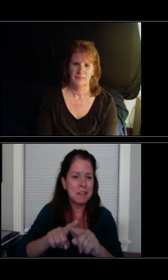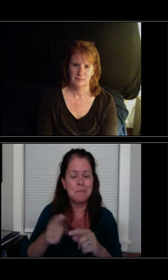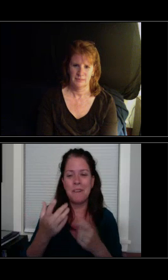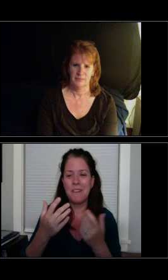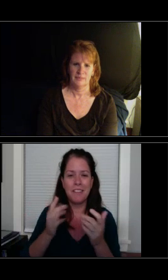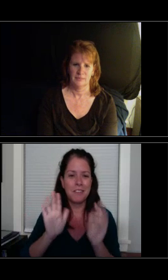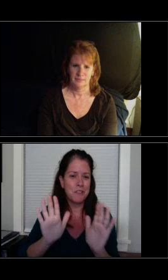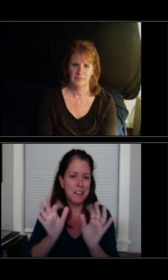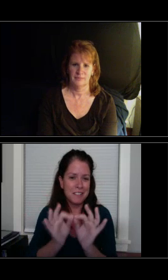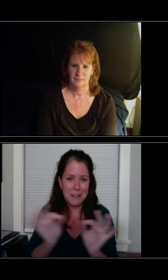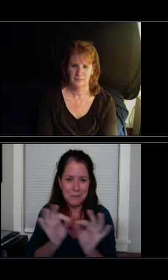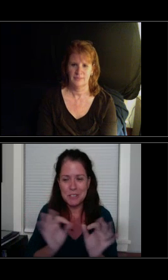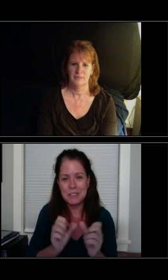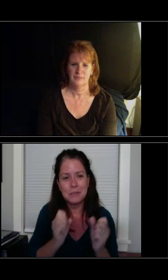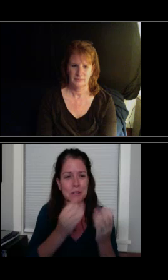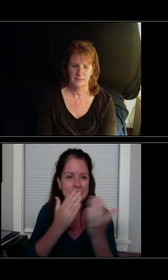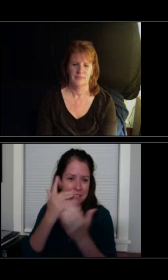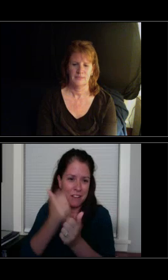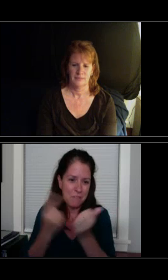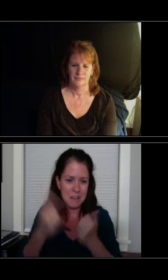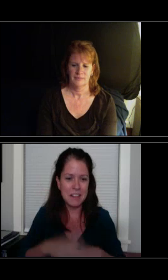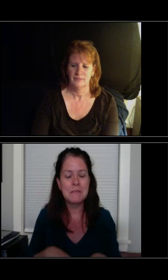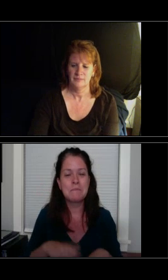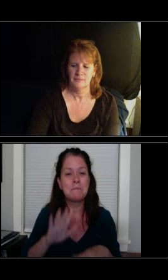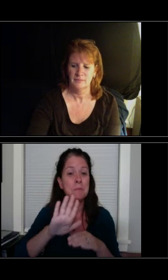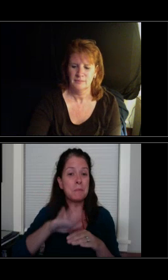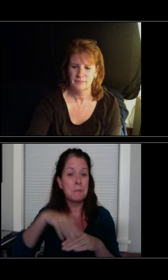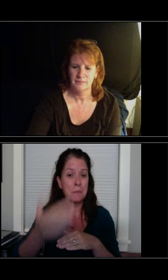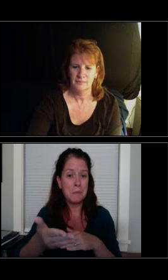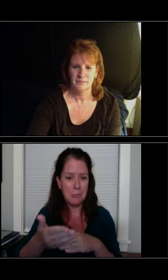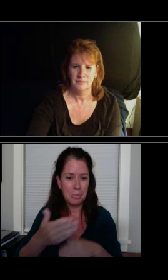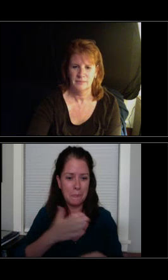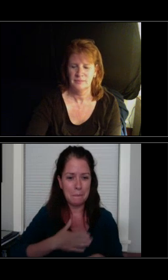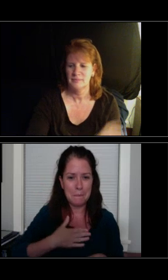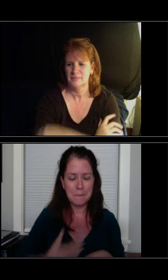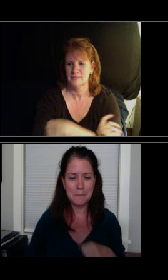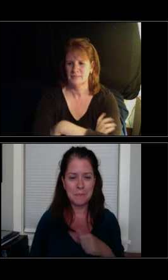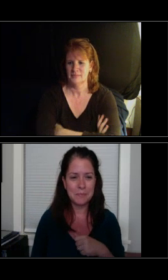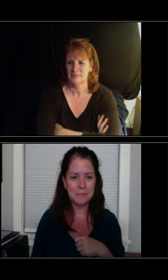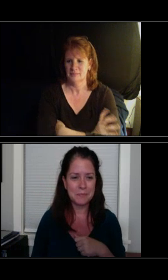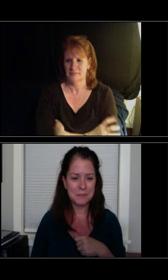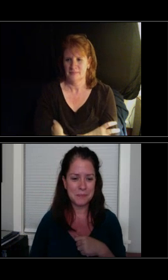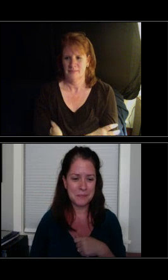and for the interpreters' willingness to have their work out on the front lines this evening. So thank you for the captionists,